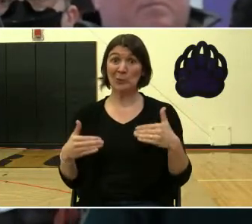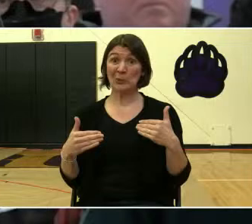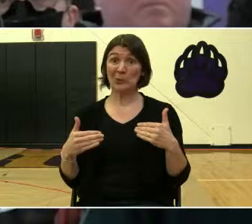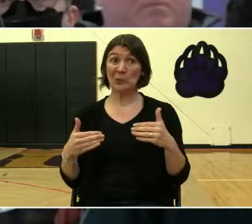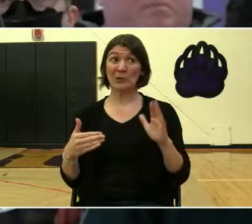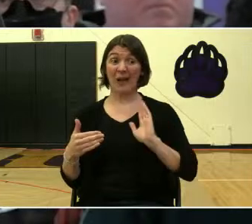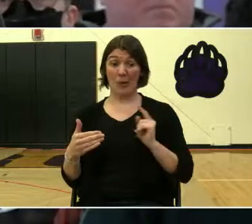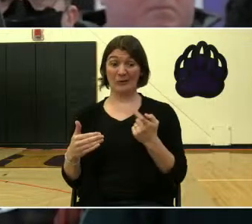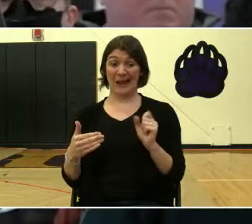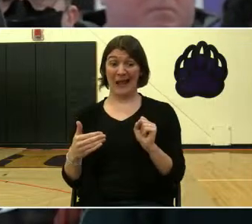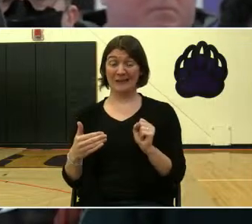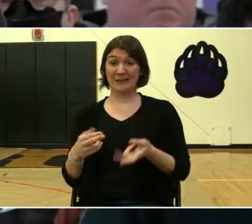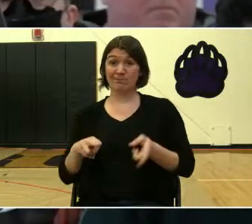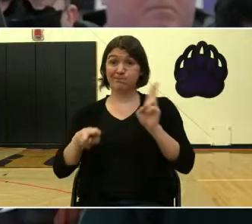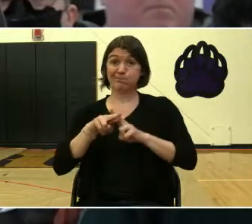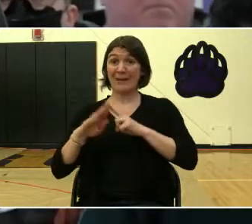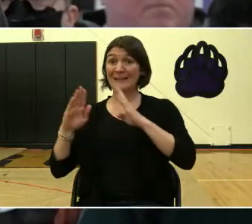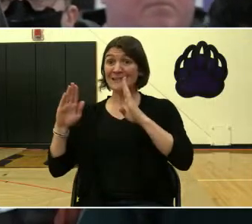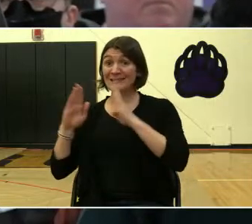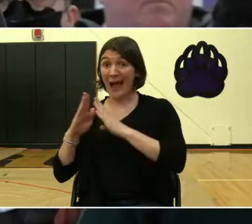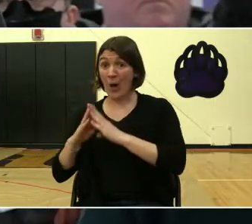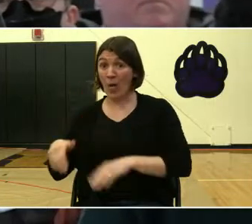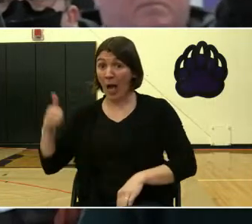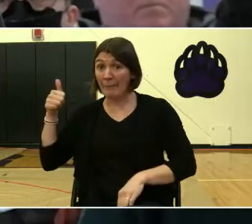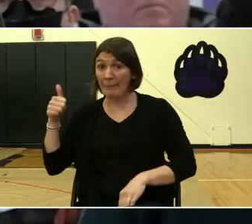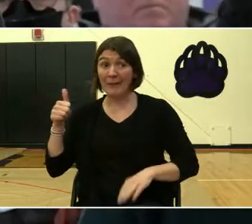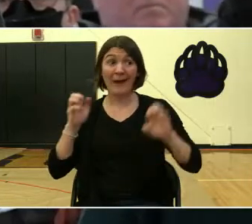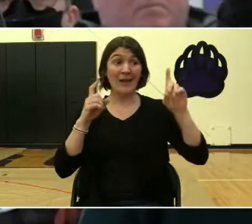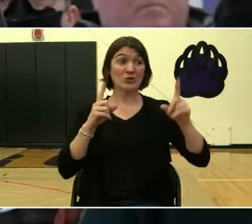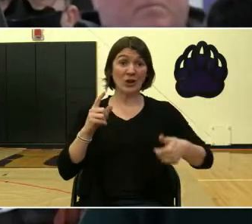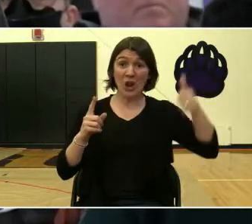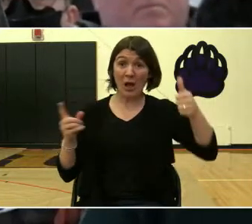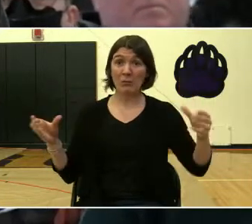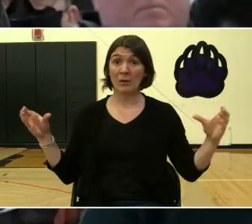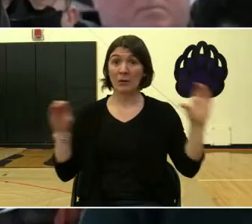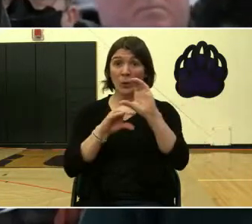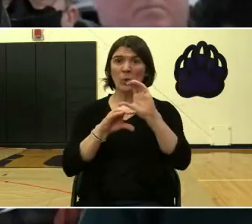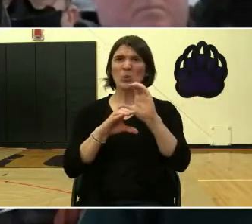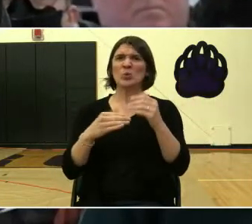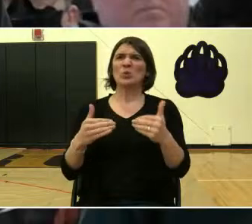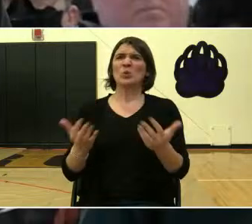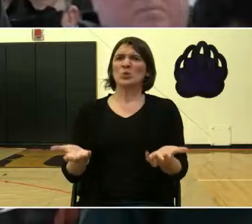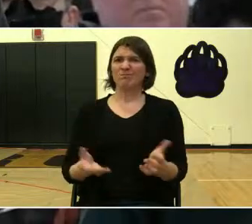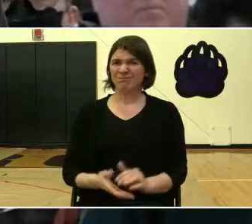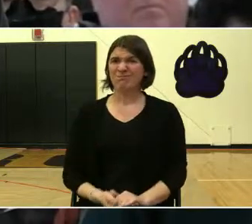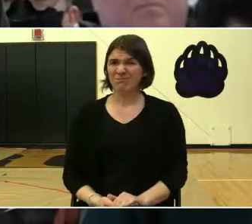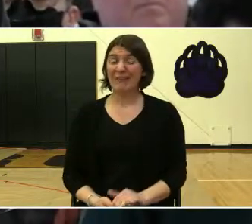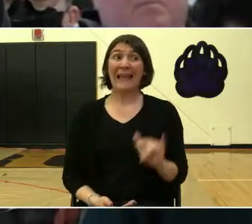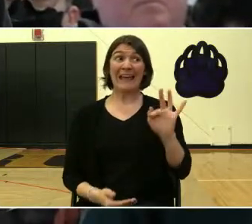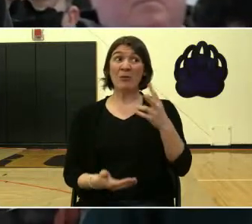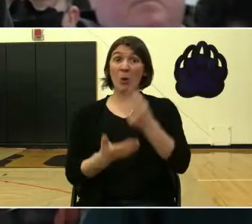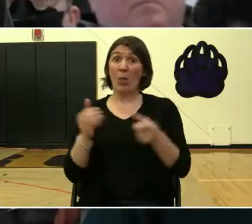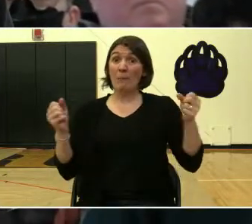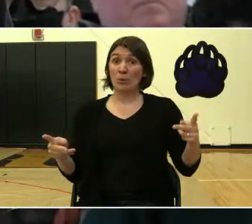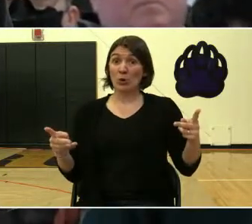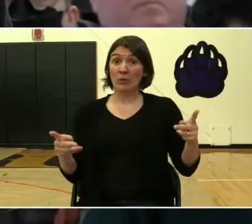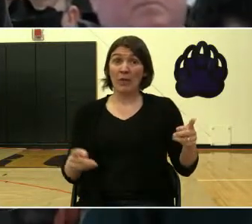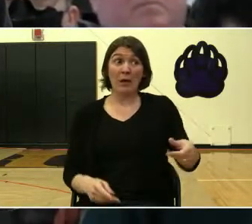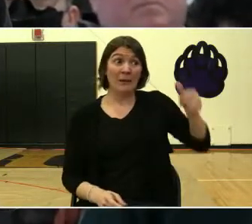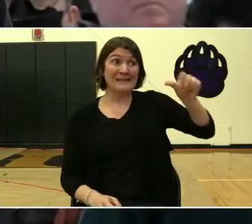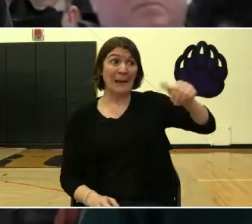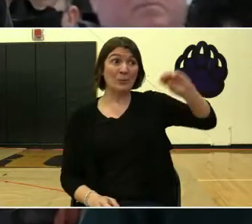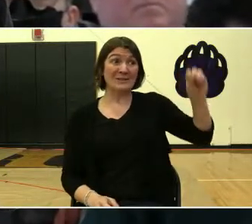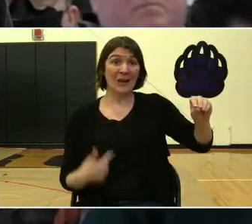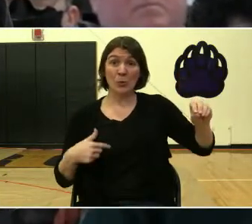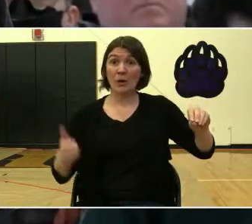combination of both the municipal budget and the education budget and if that goes up 10% and we